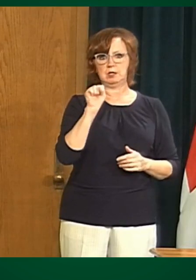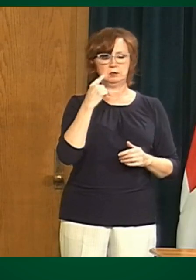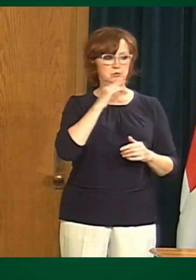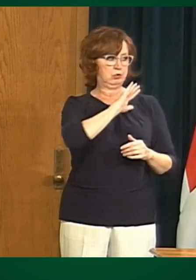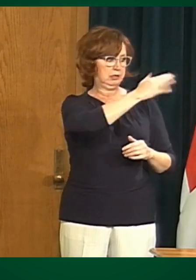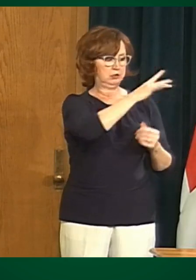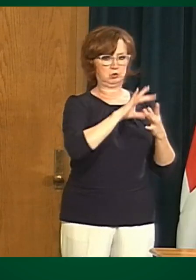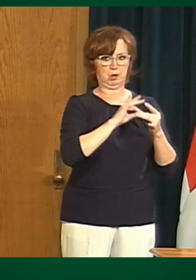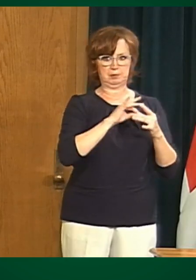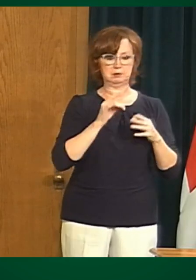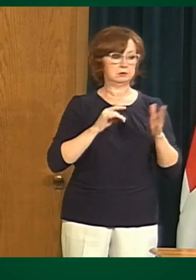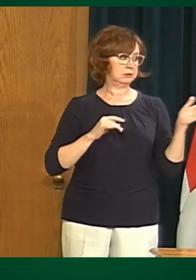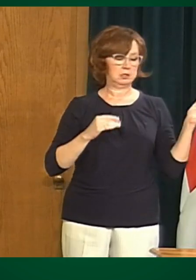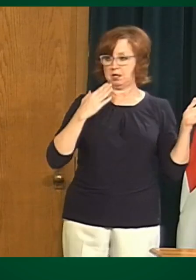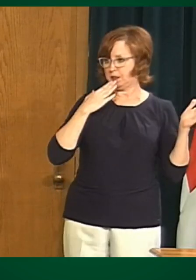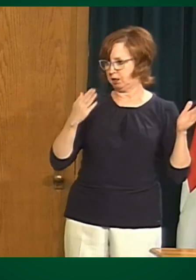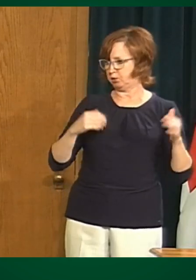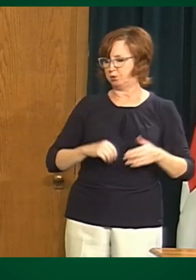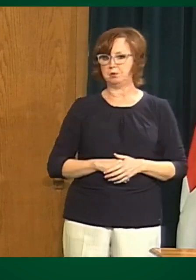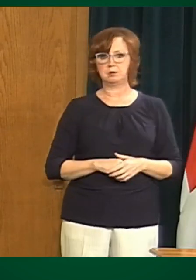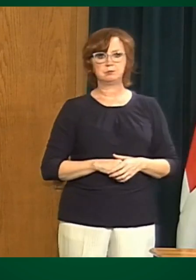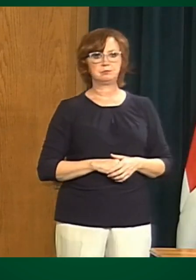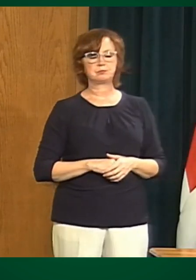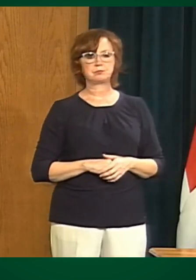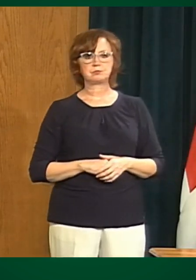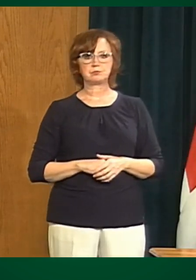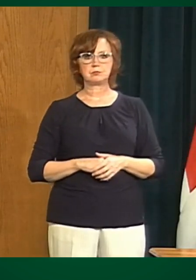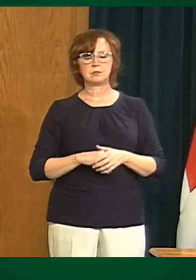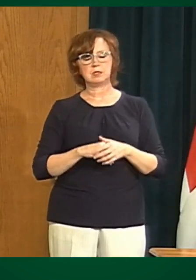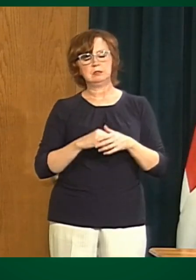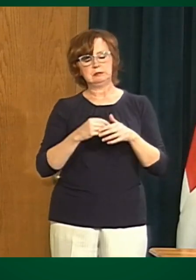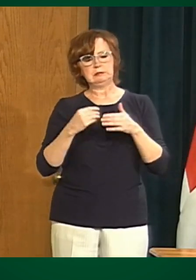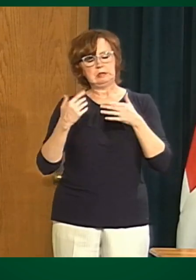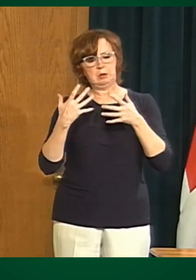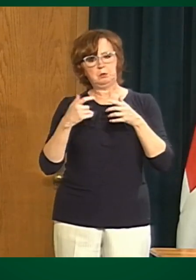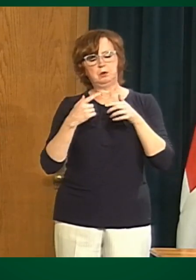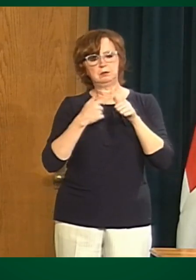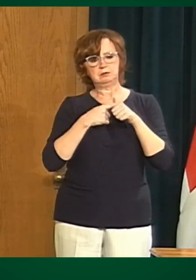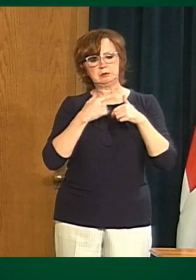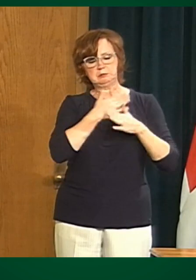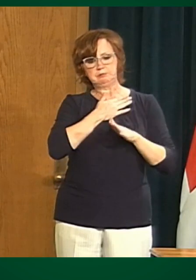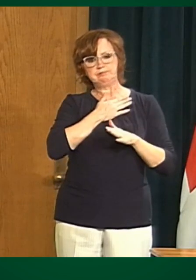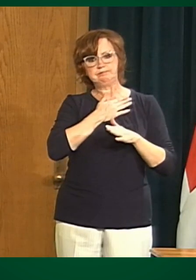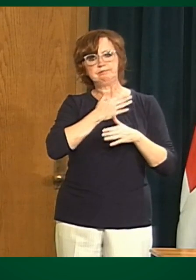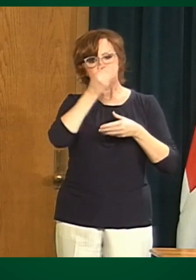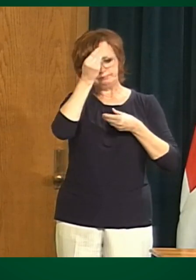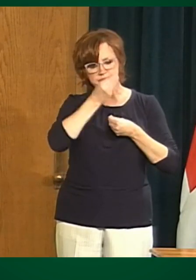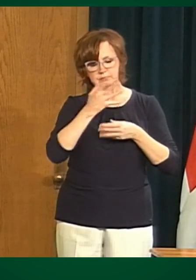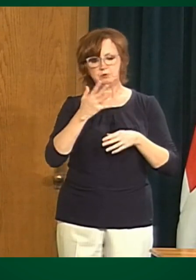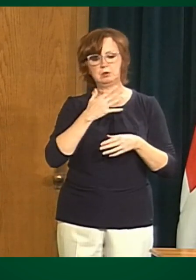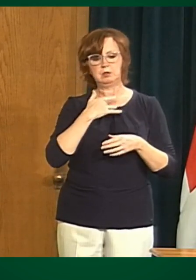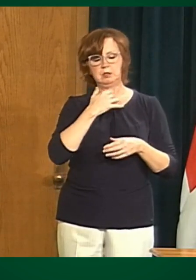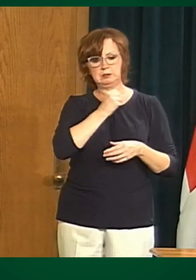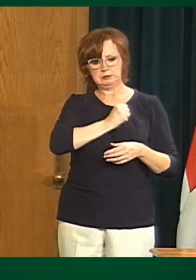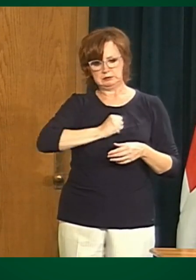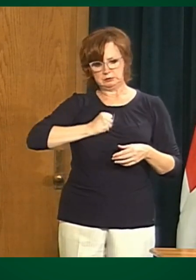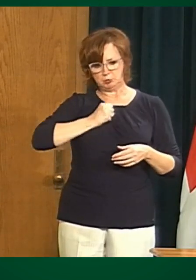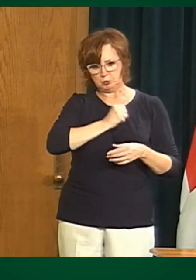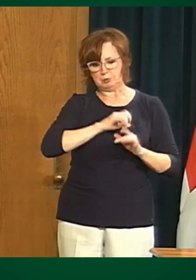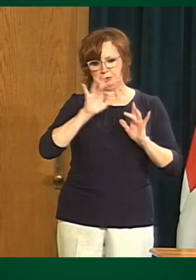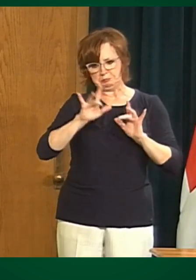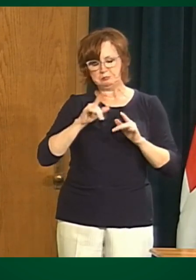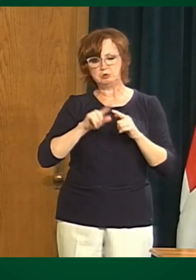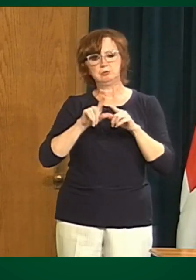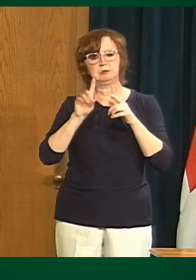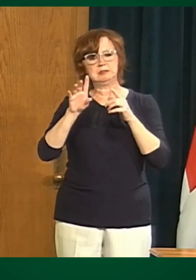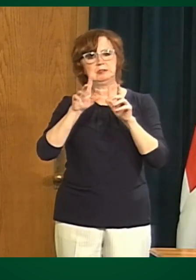Thank you, Premier. So I'll start by also expressing my sympathy and condolences to the friends and family of the person